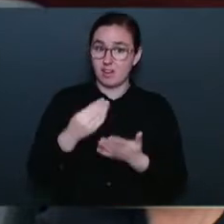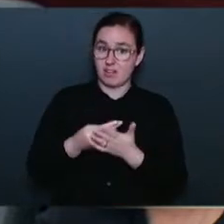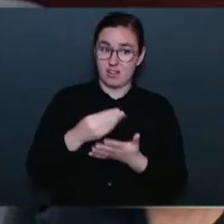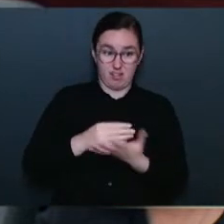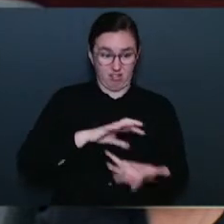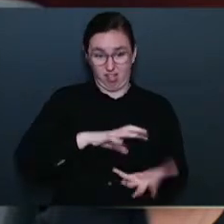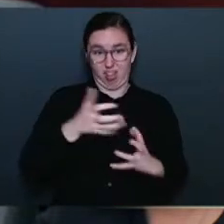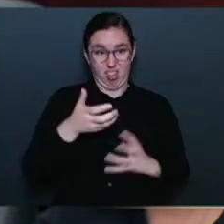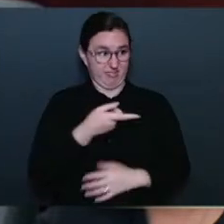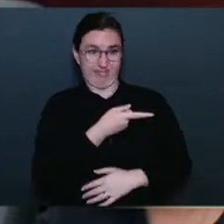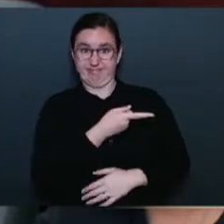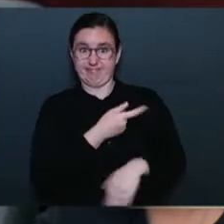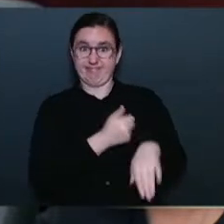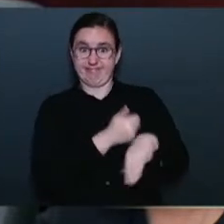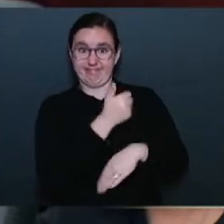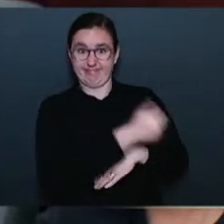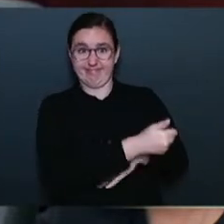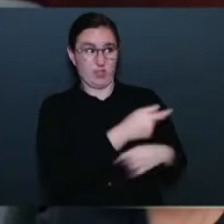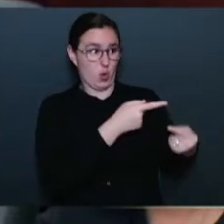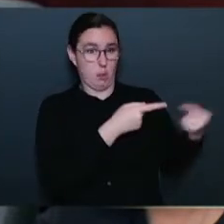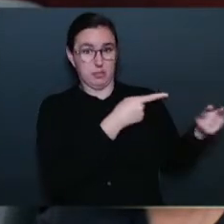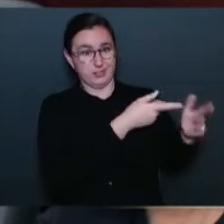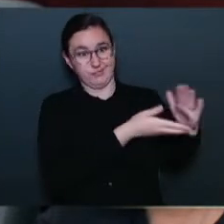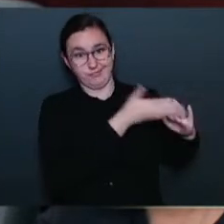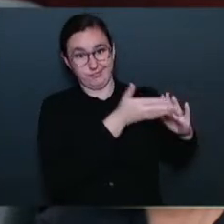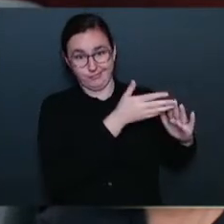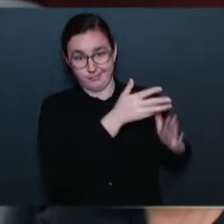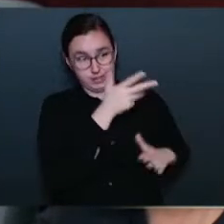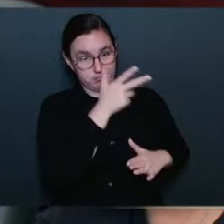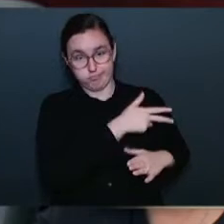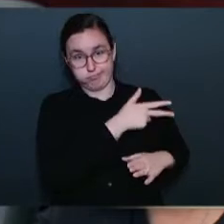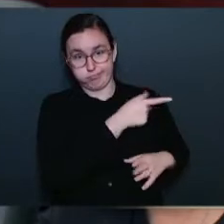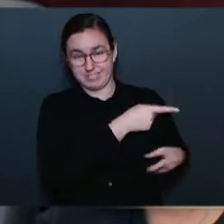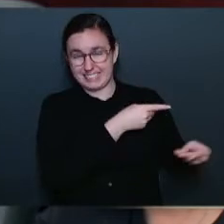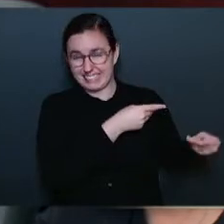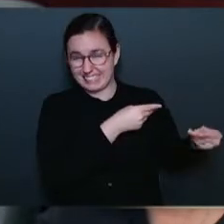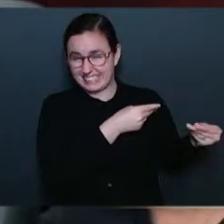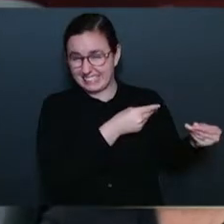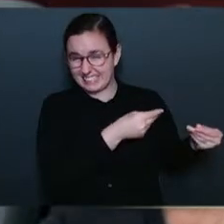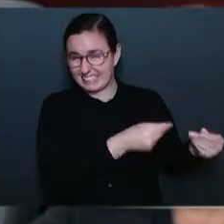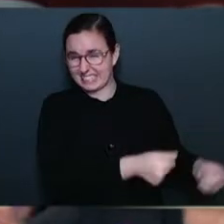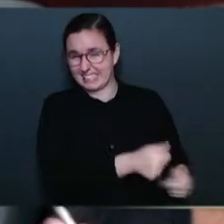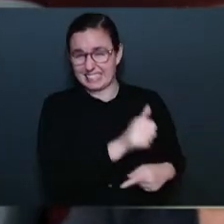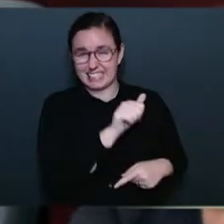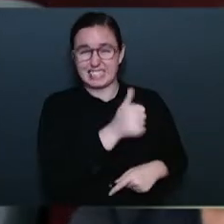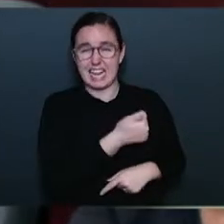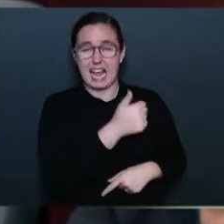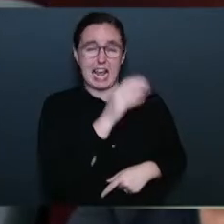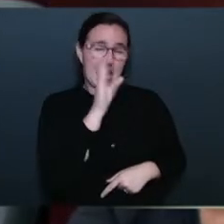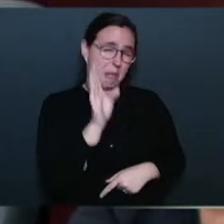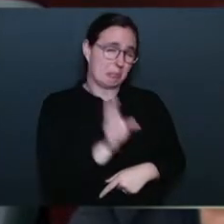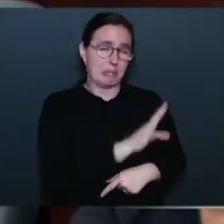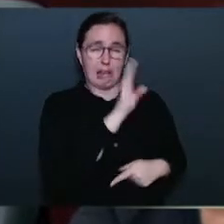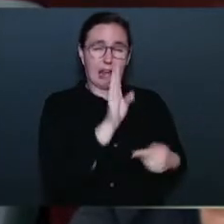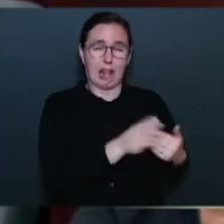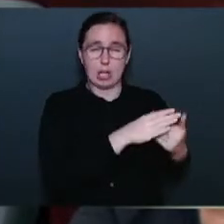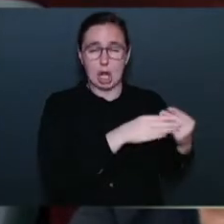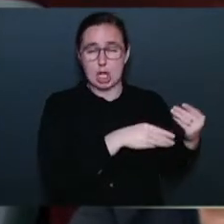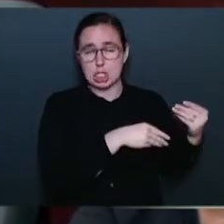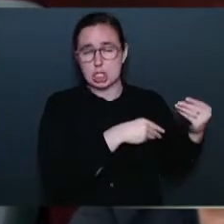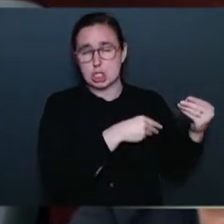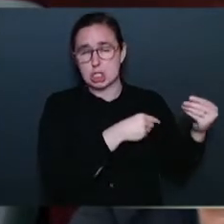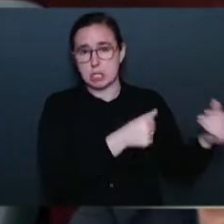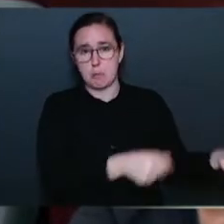out of control 10 billion dollars higher than comparator provinces on a per capita basis Mr Speaker we brought